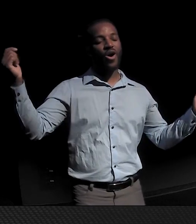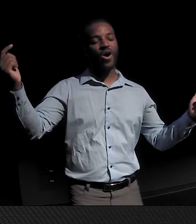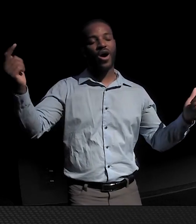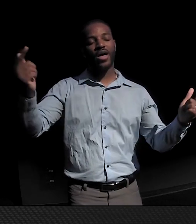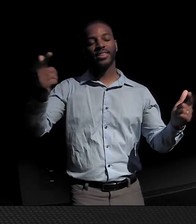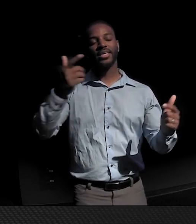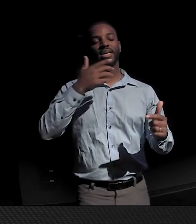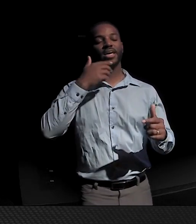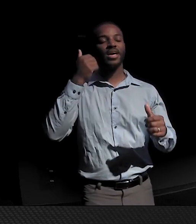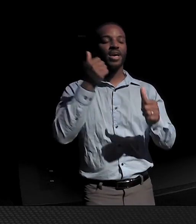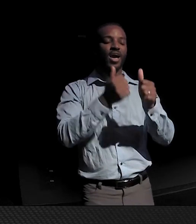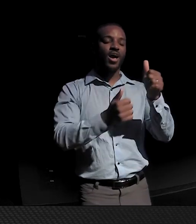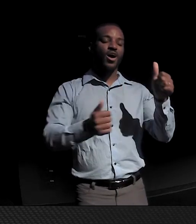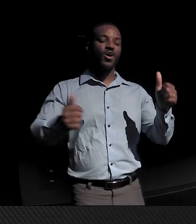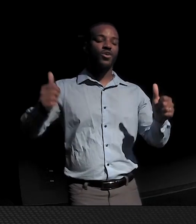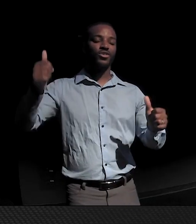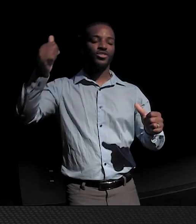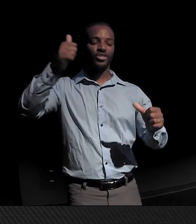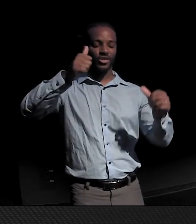throne. All the